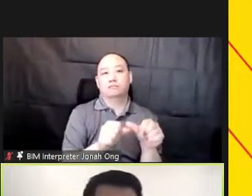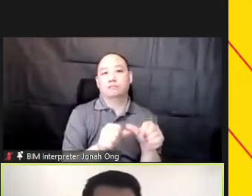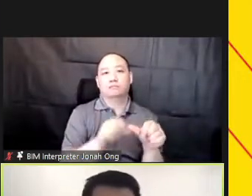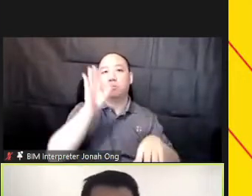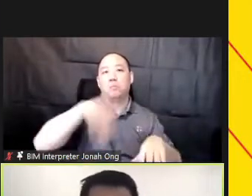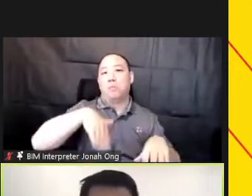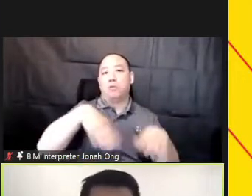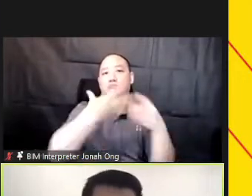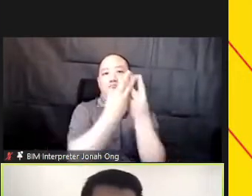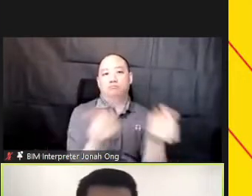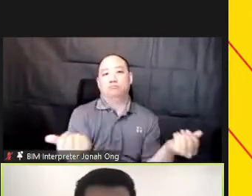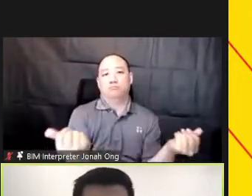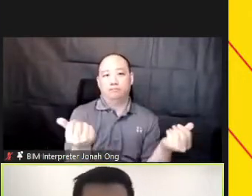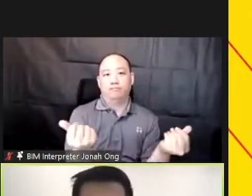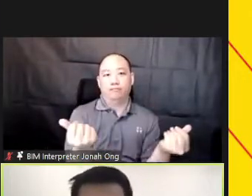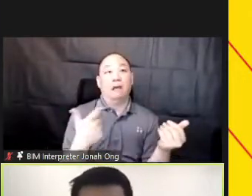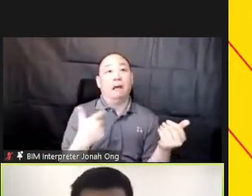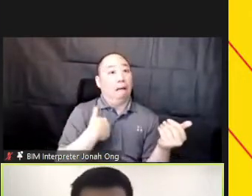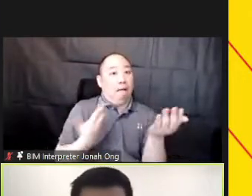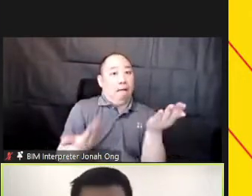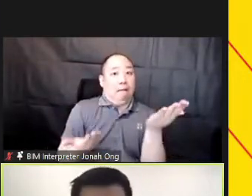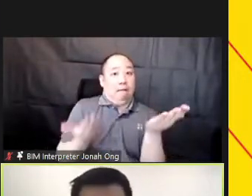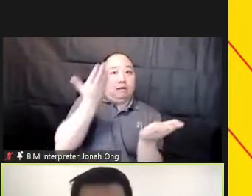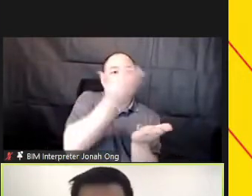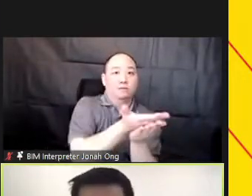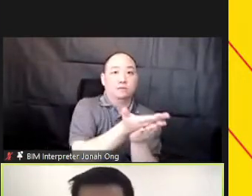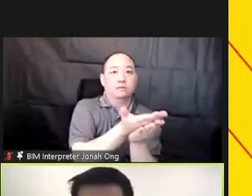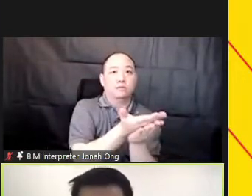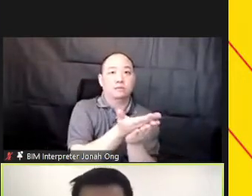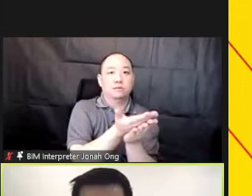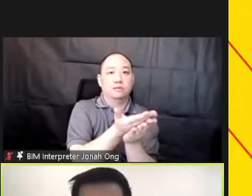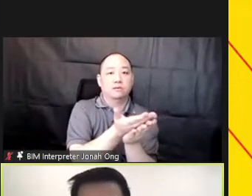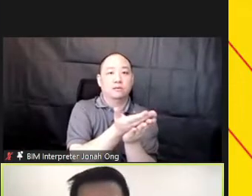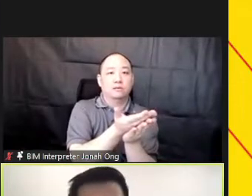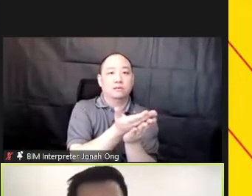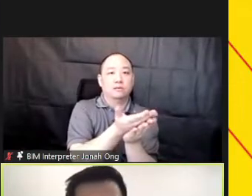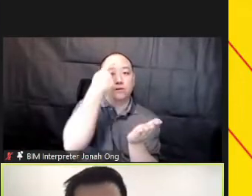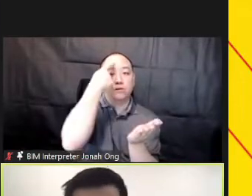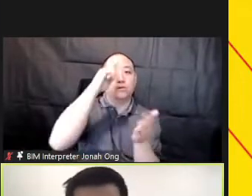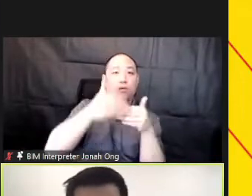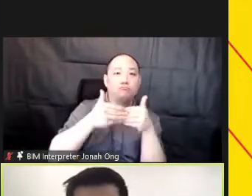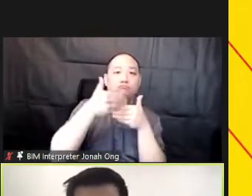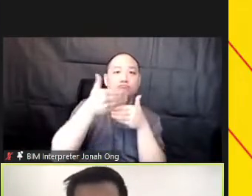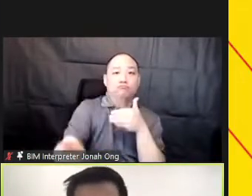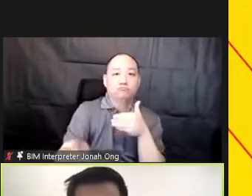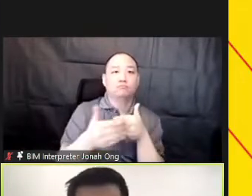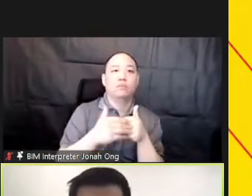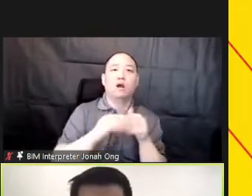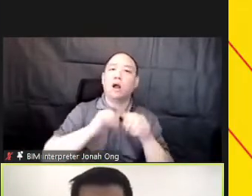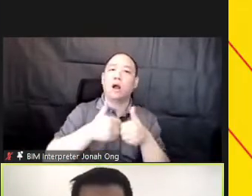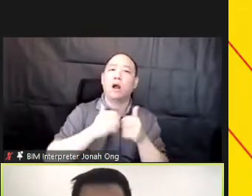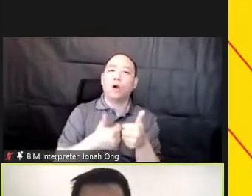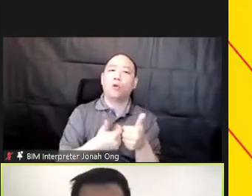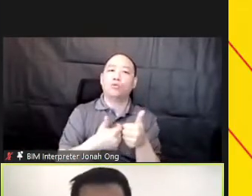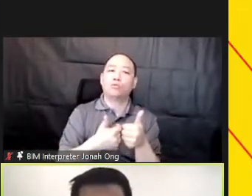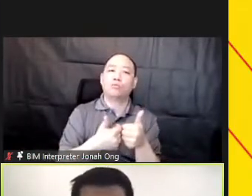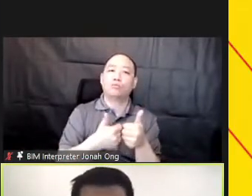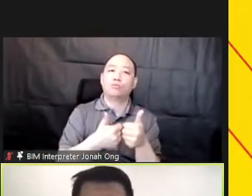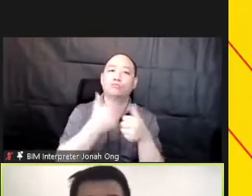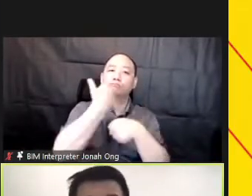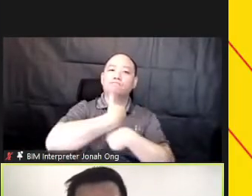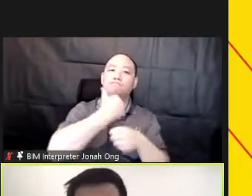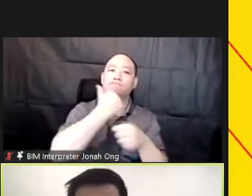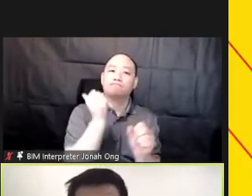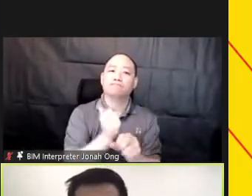order for us to move forward in this question, our question must be, how do we make our national institutions